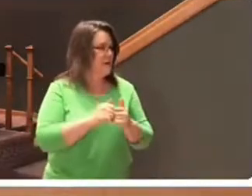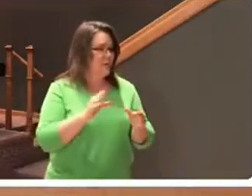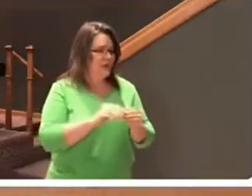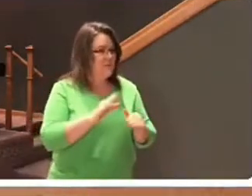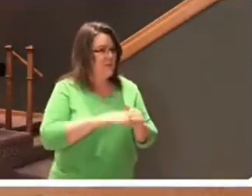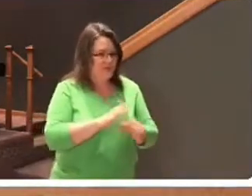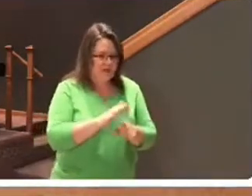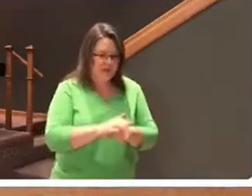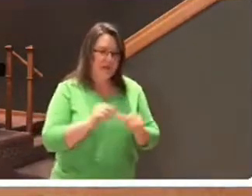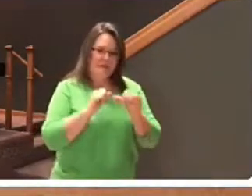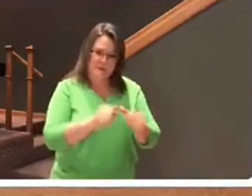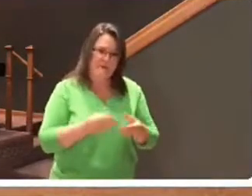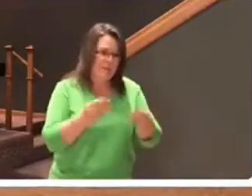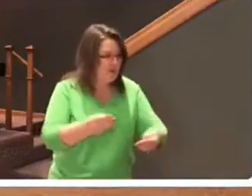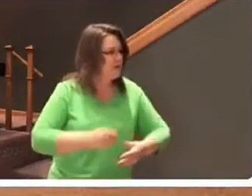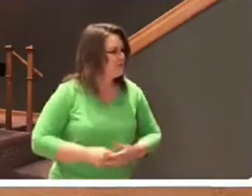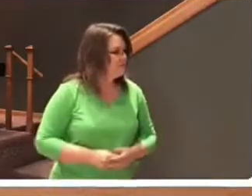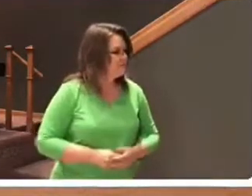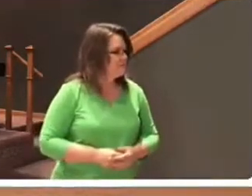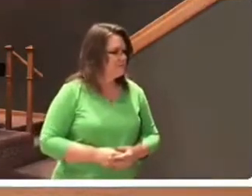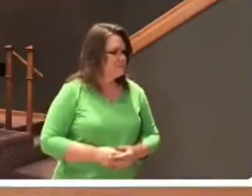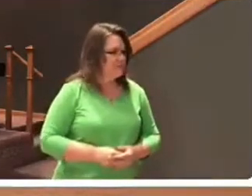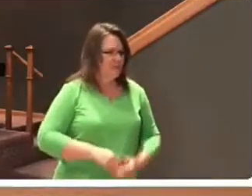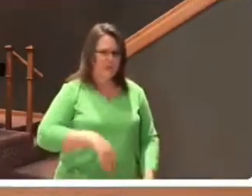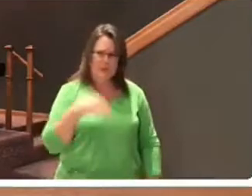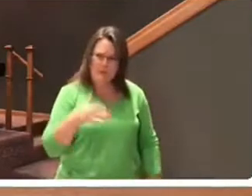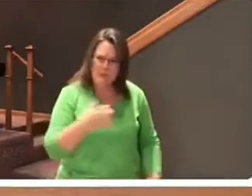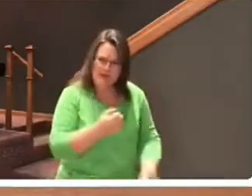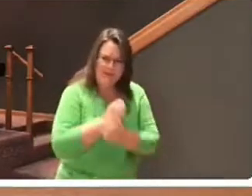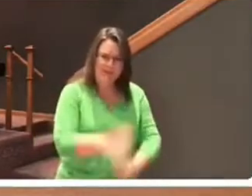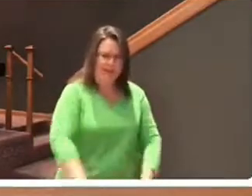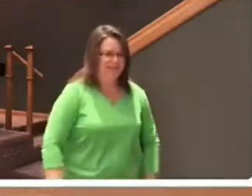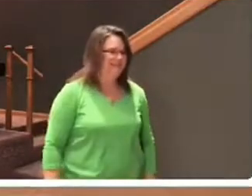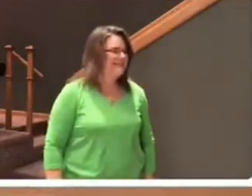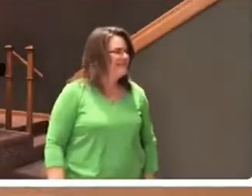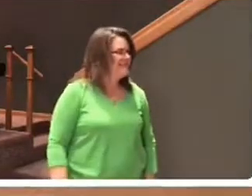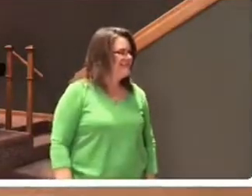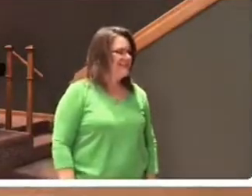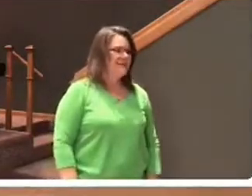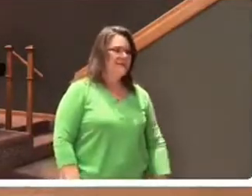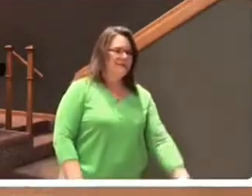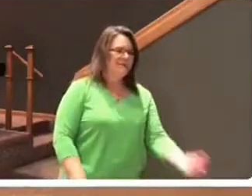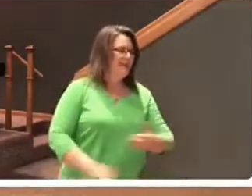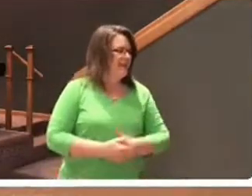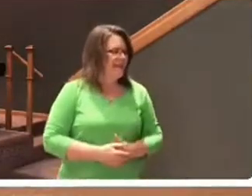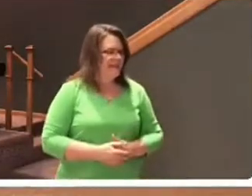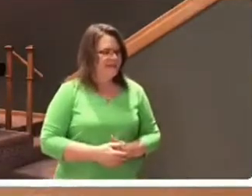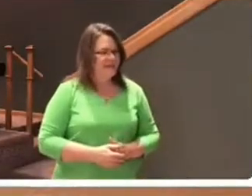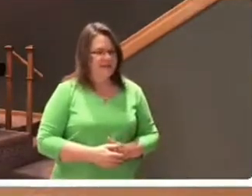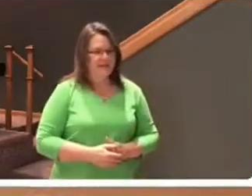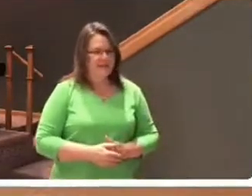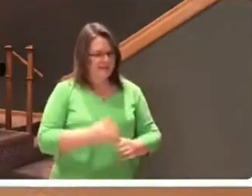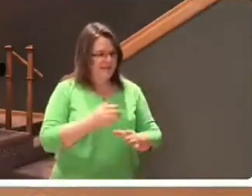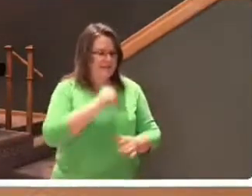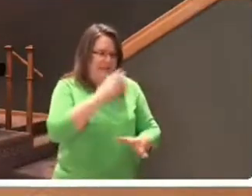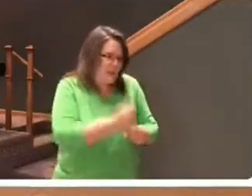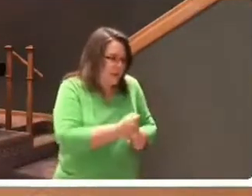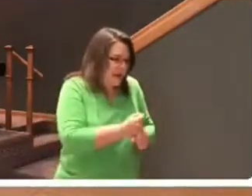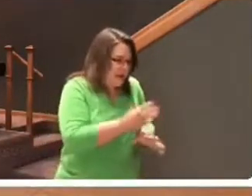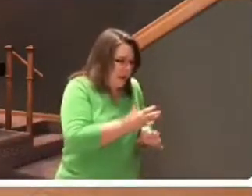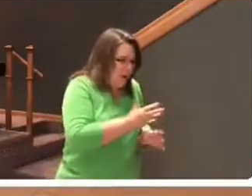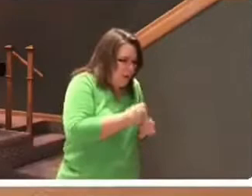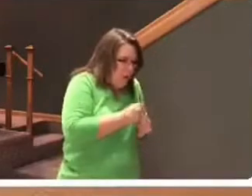let's keep giving it back. Oh, I love that. Man, it's not like you then get it and then hang on to it.